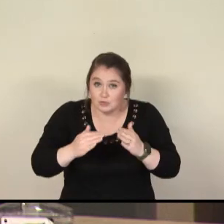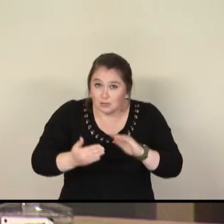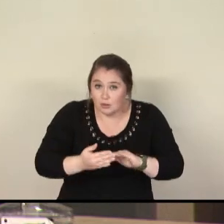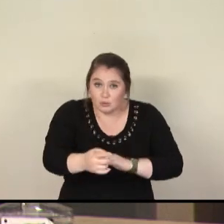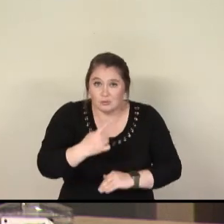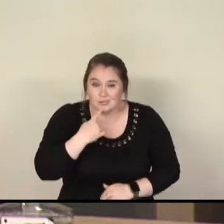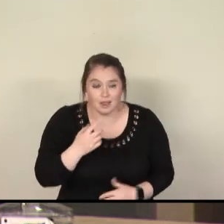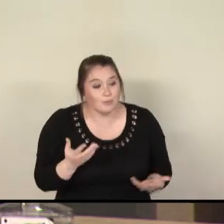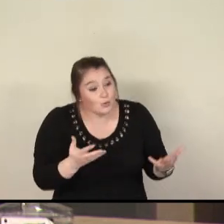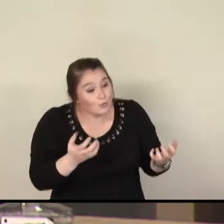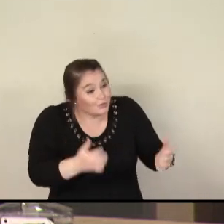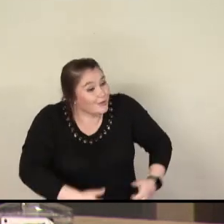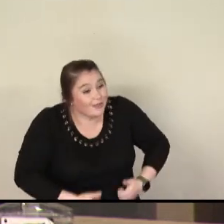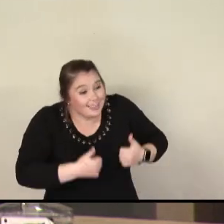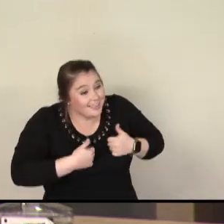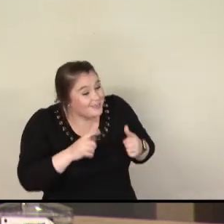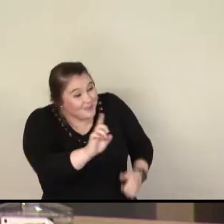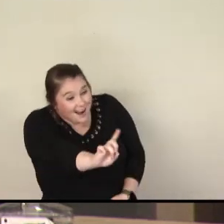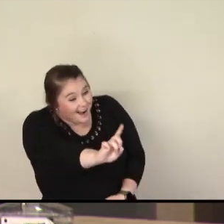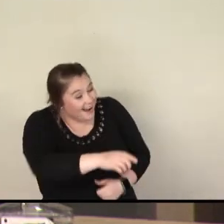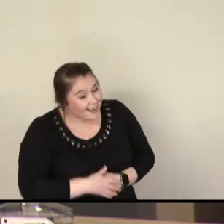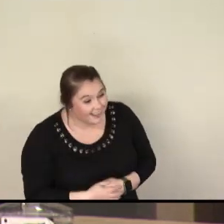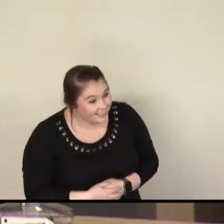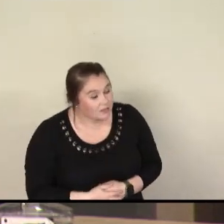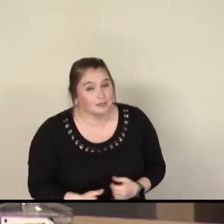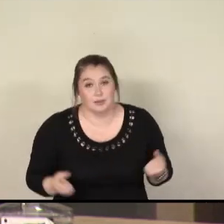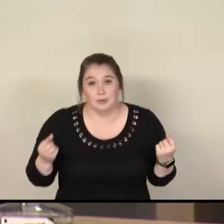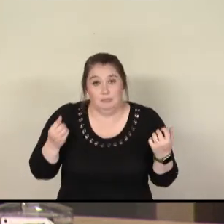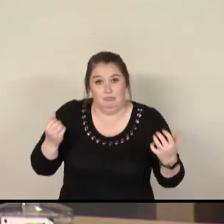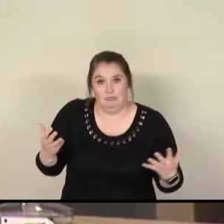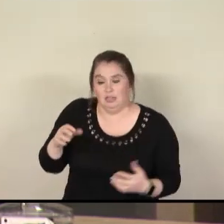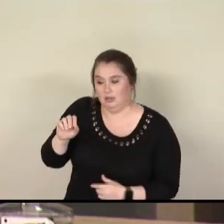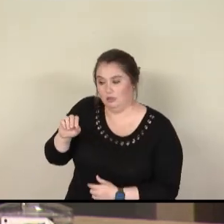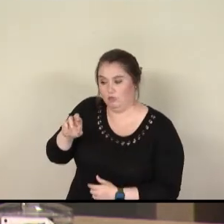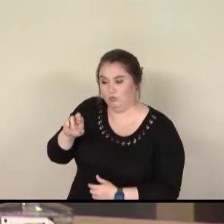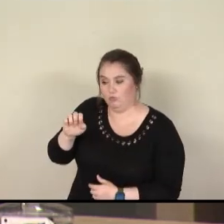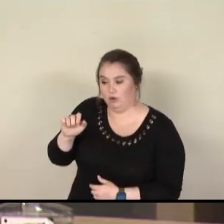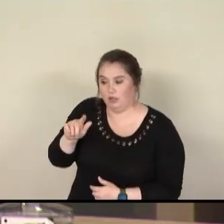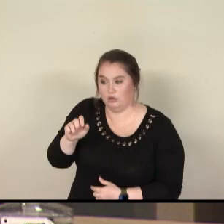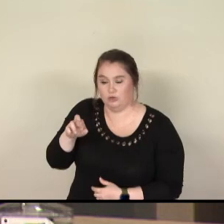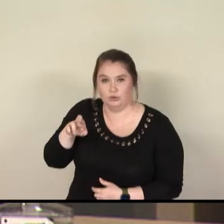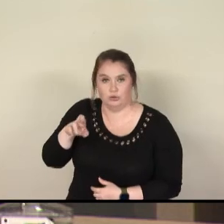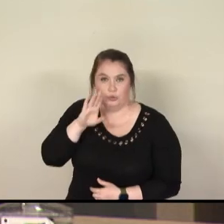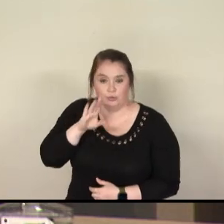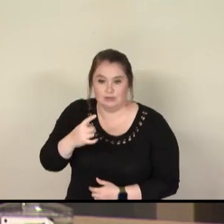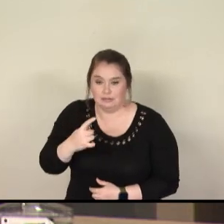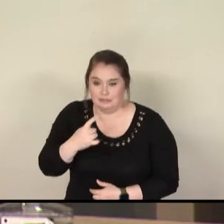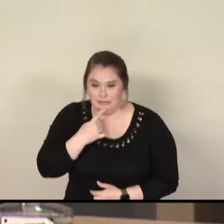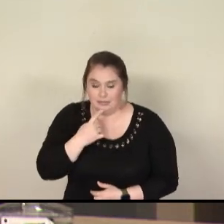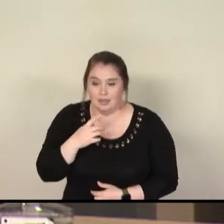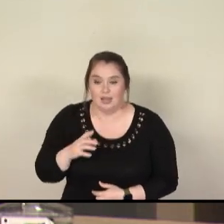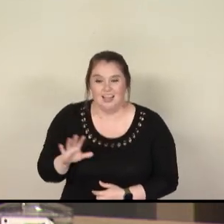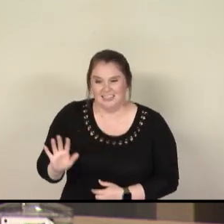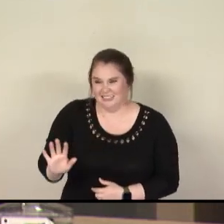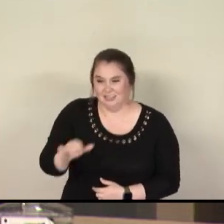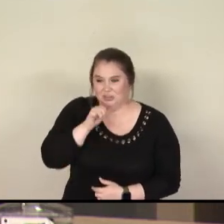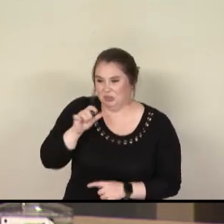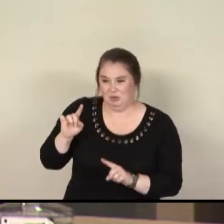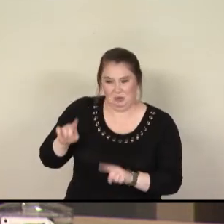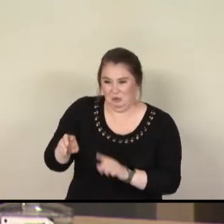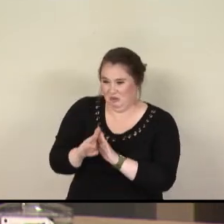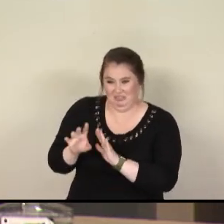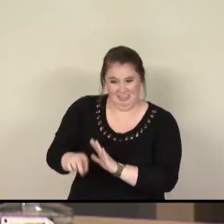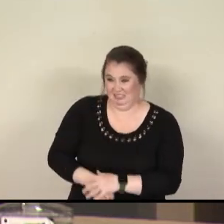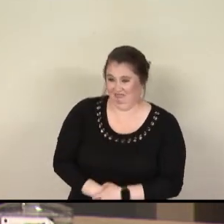you like to live? And many realtors are accustomed to saying, don't go to